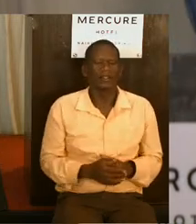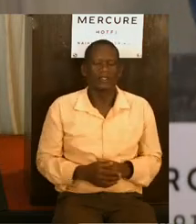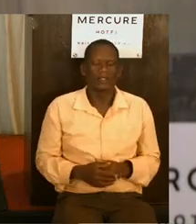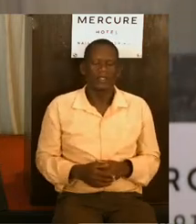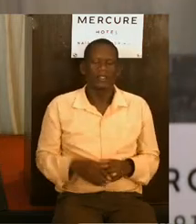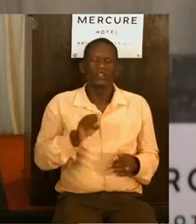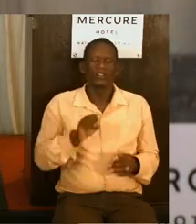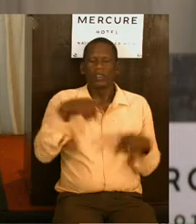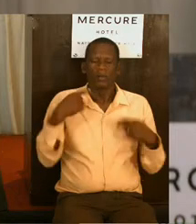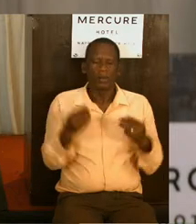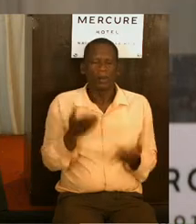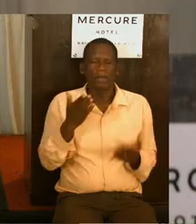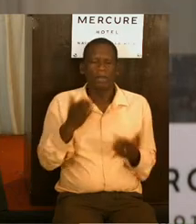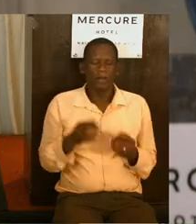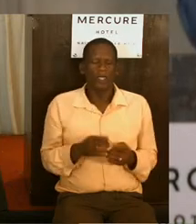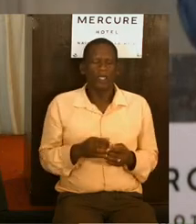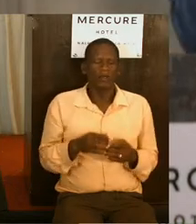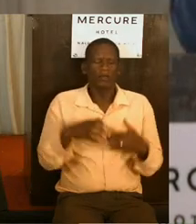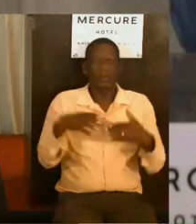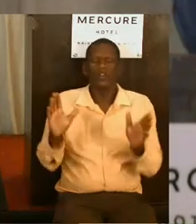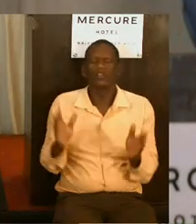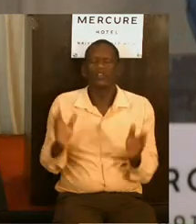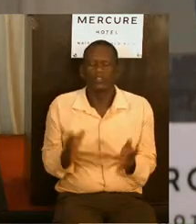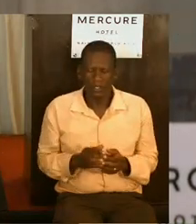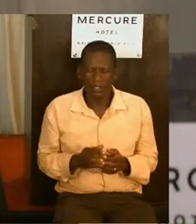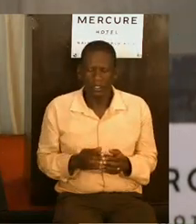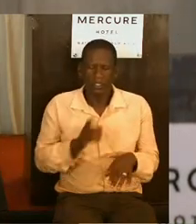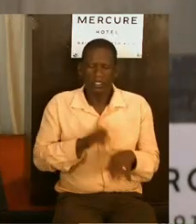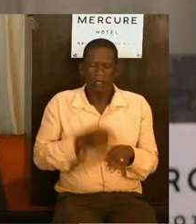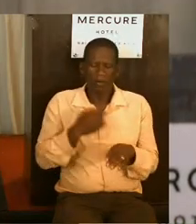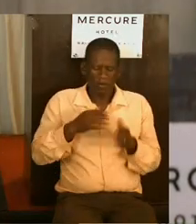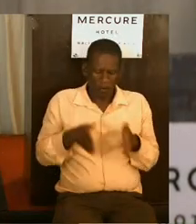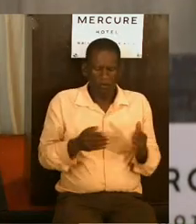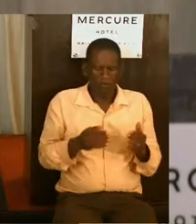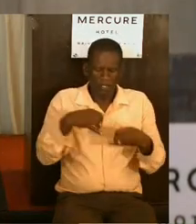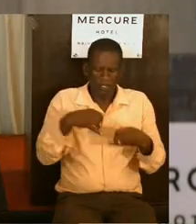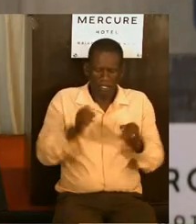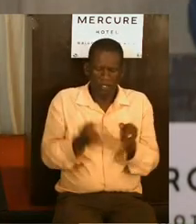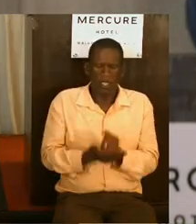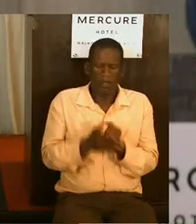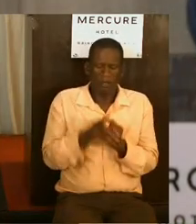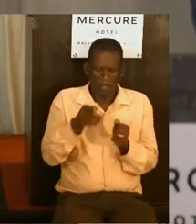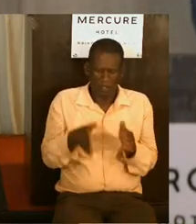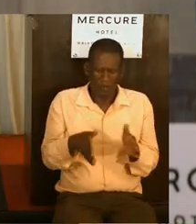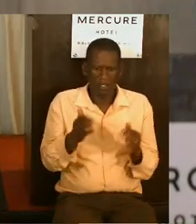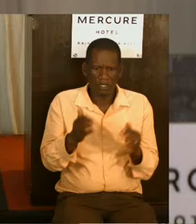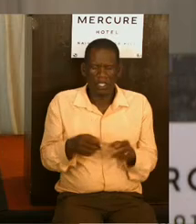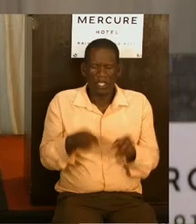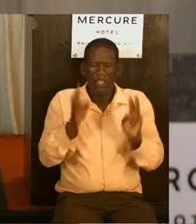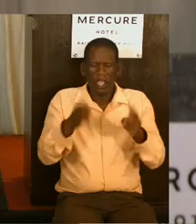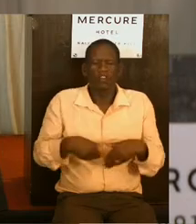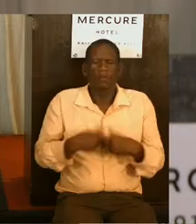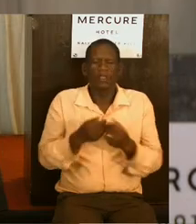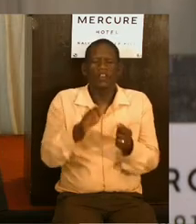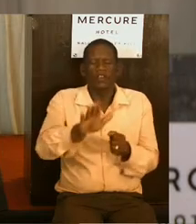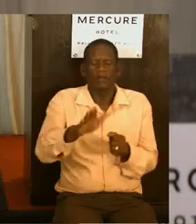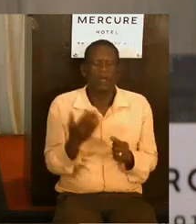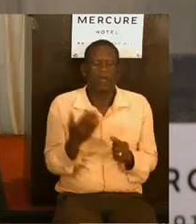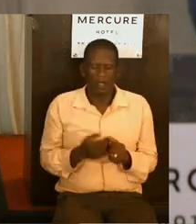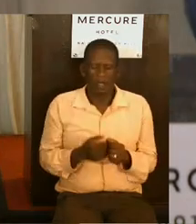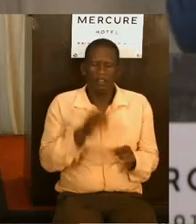So Others May go astray so just when you get chance try to help it in this manner I normally give a feedback